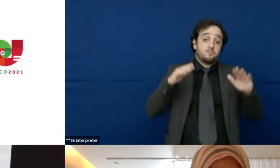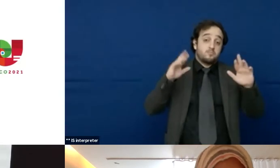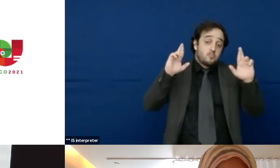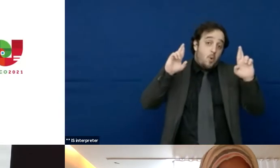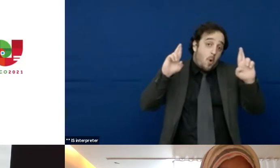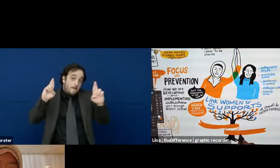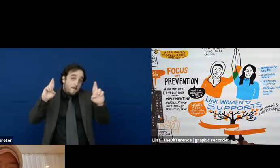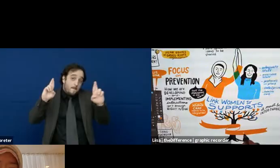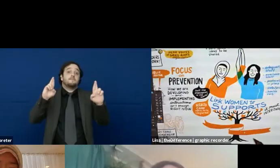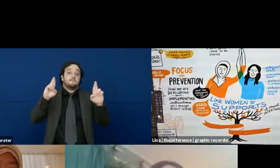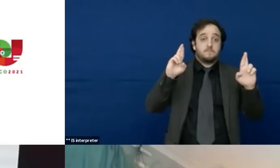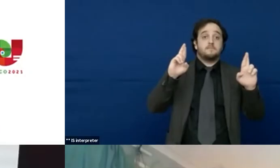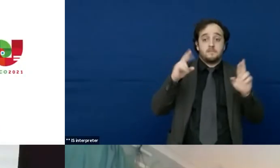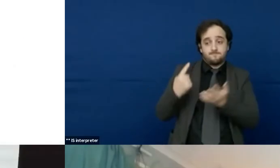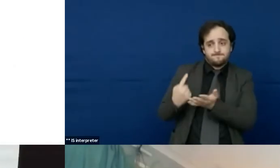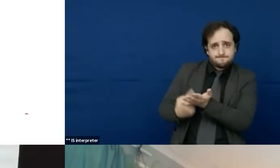much.